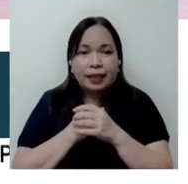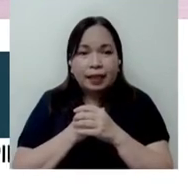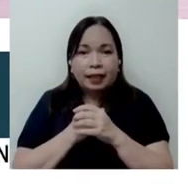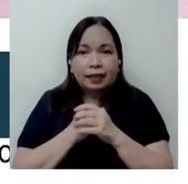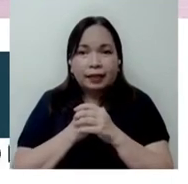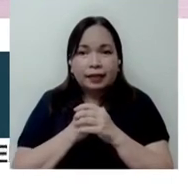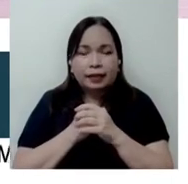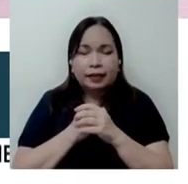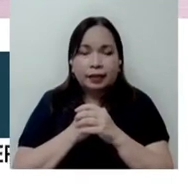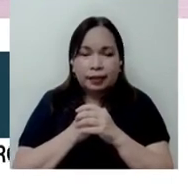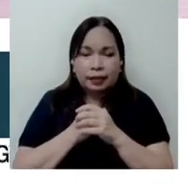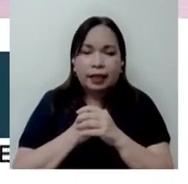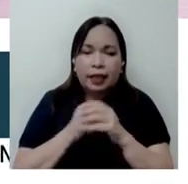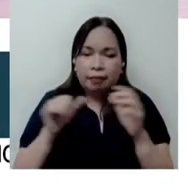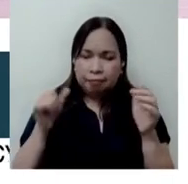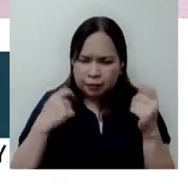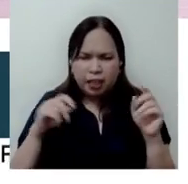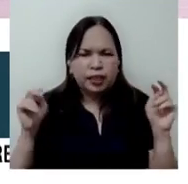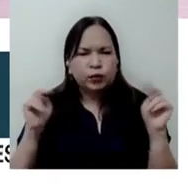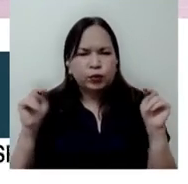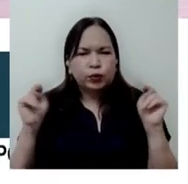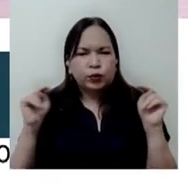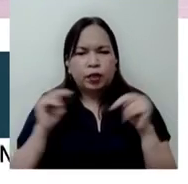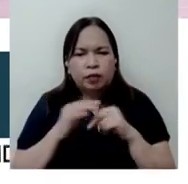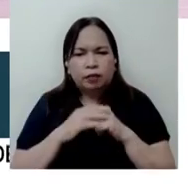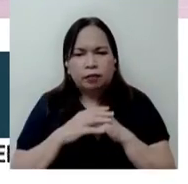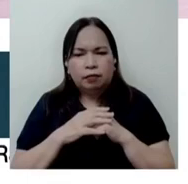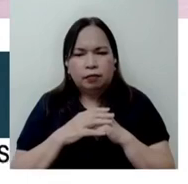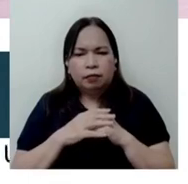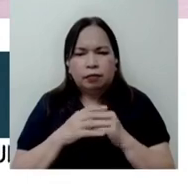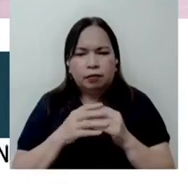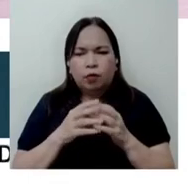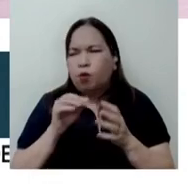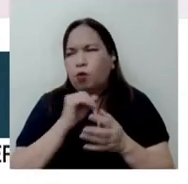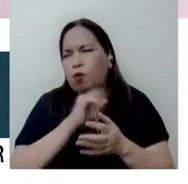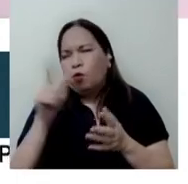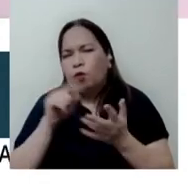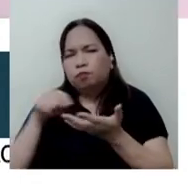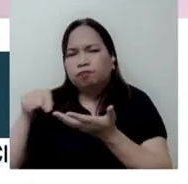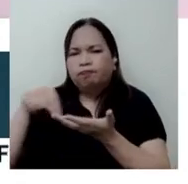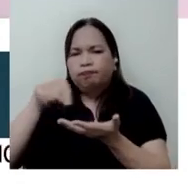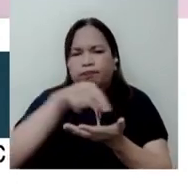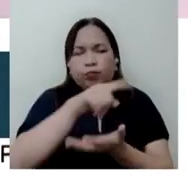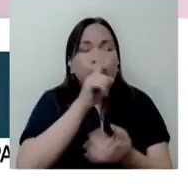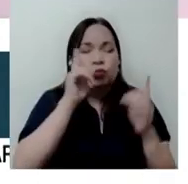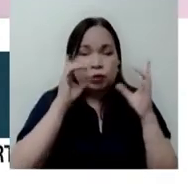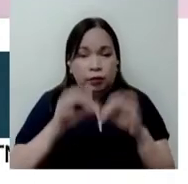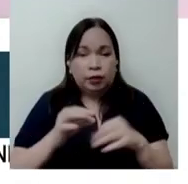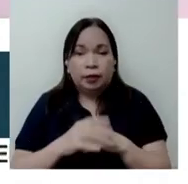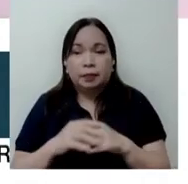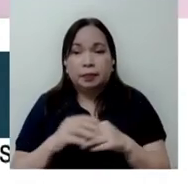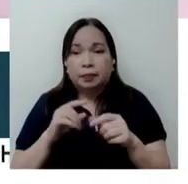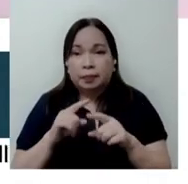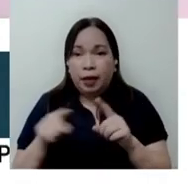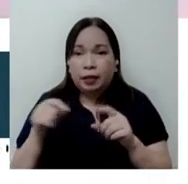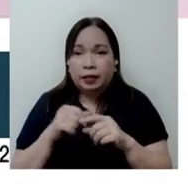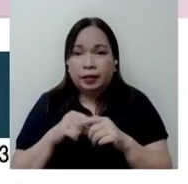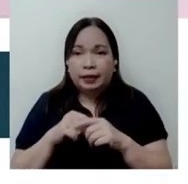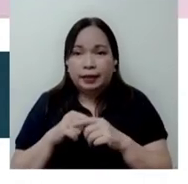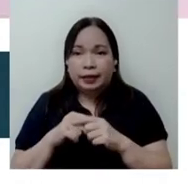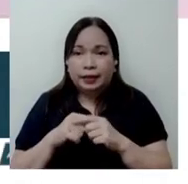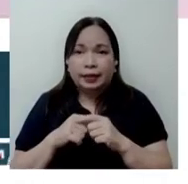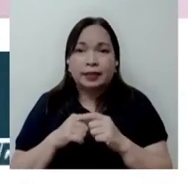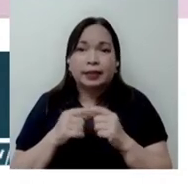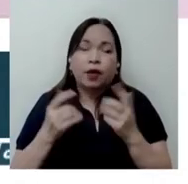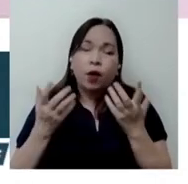as agnostic as possible, so you can use all payment channels at your choice. Eventually, we'd like to put